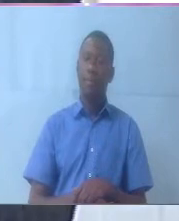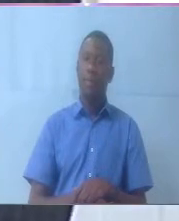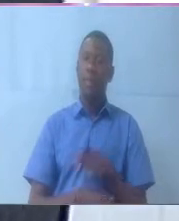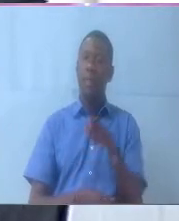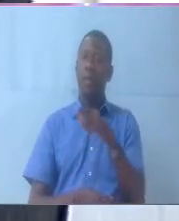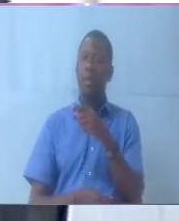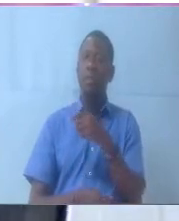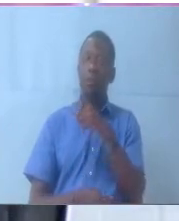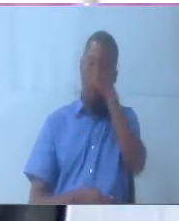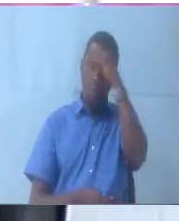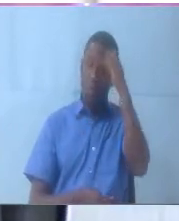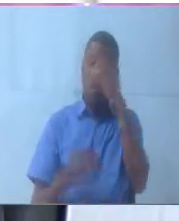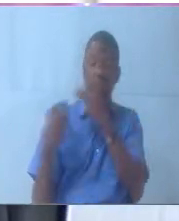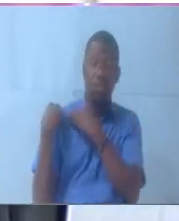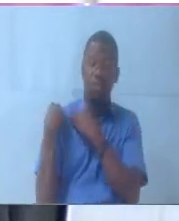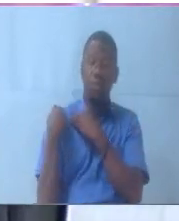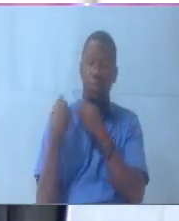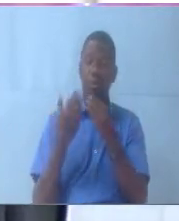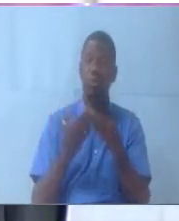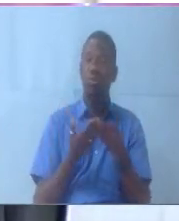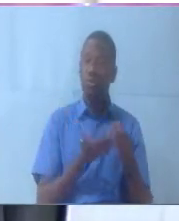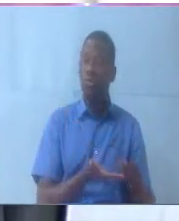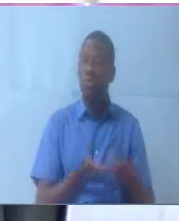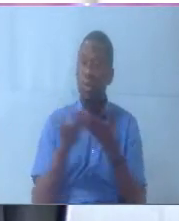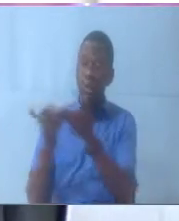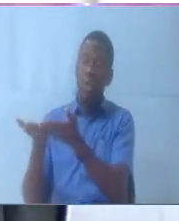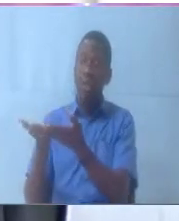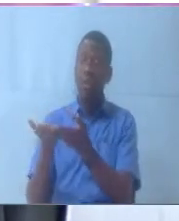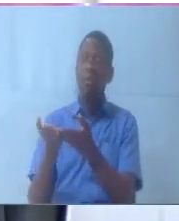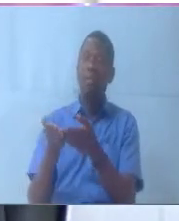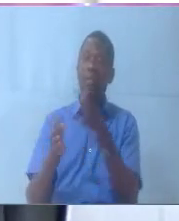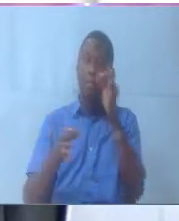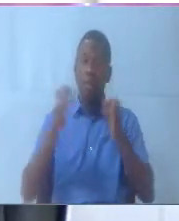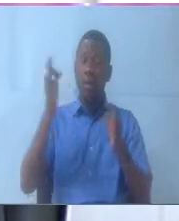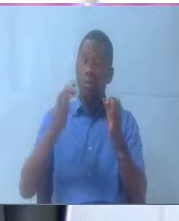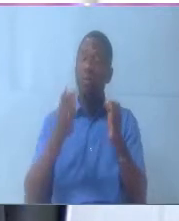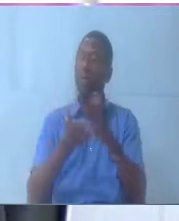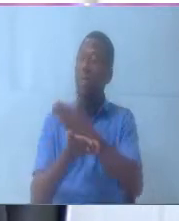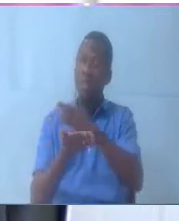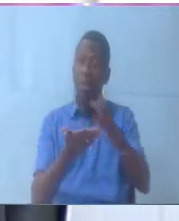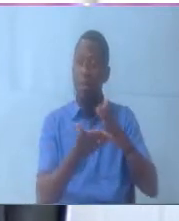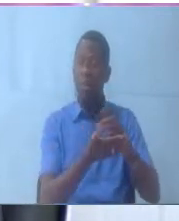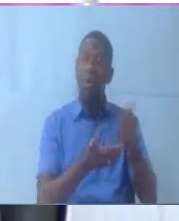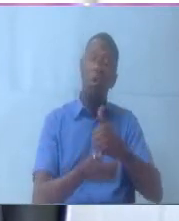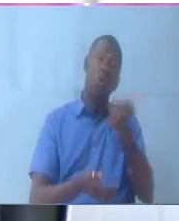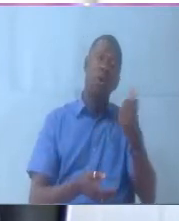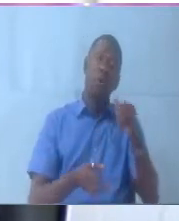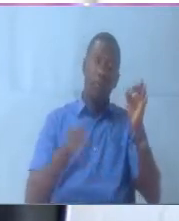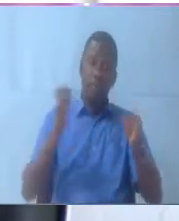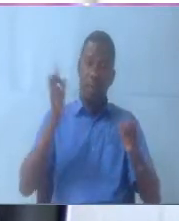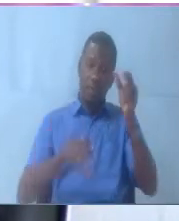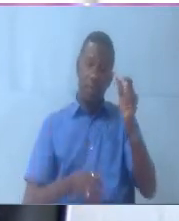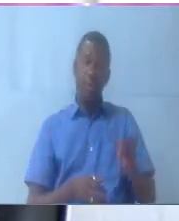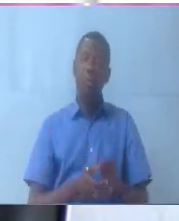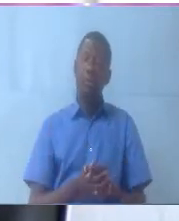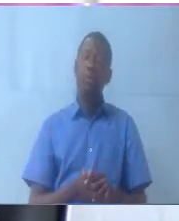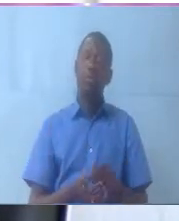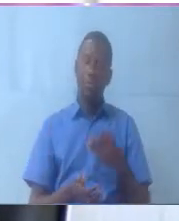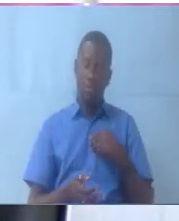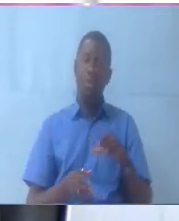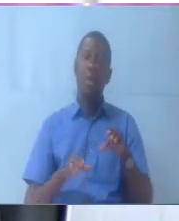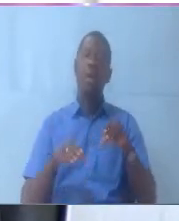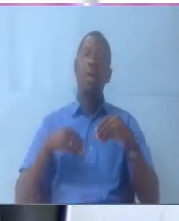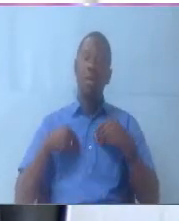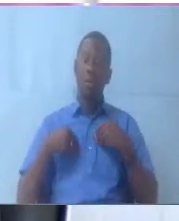is to assign cases to other magistrates. Ala doko mnyene tipuruka kito lutala magistrate lutema. Then I inherited that case. Nganyin